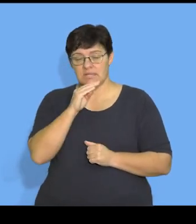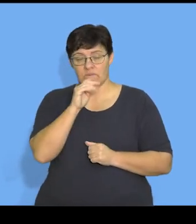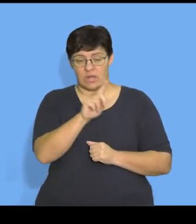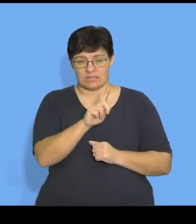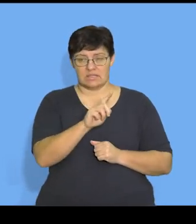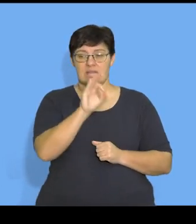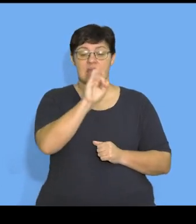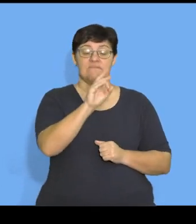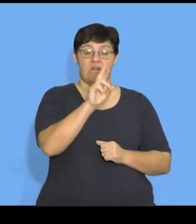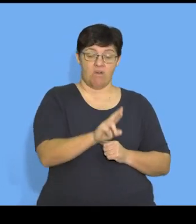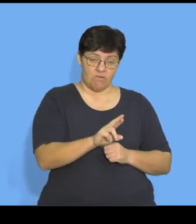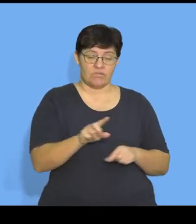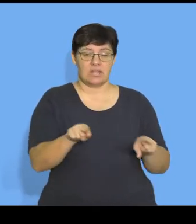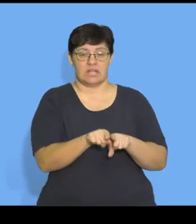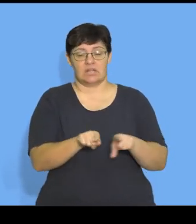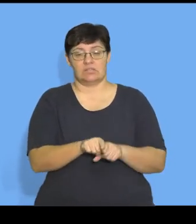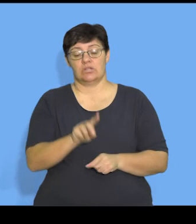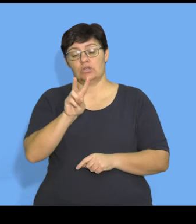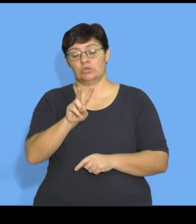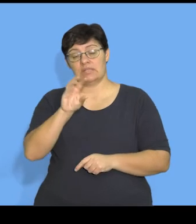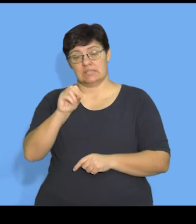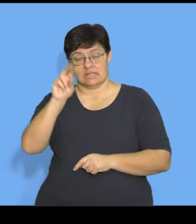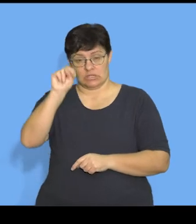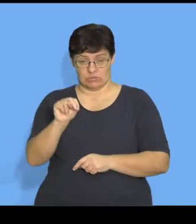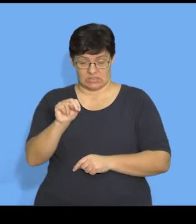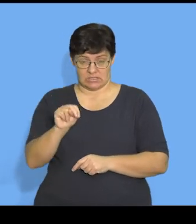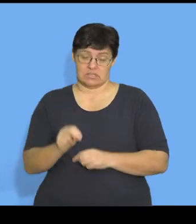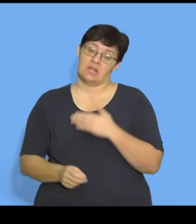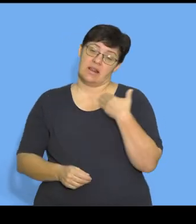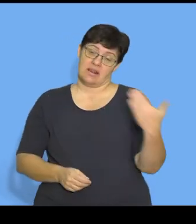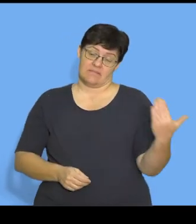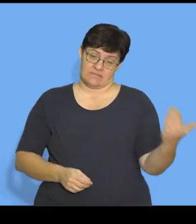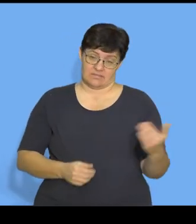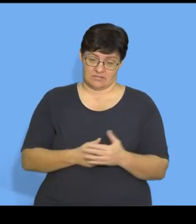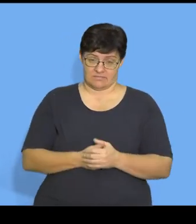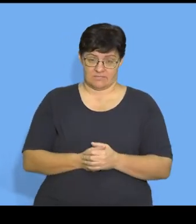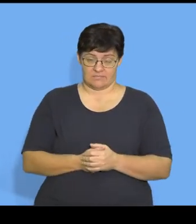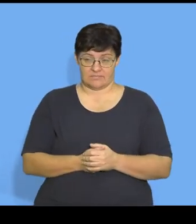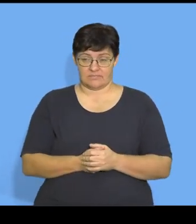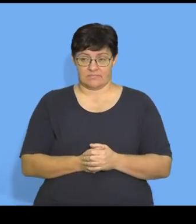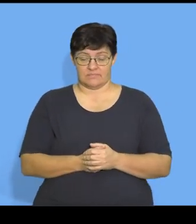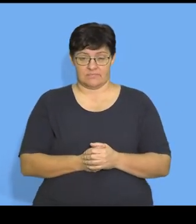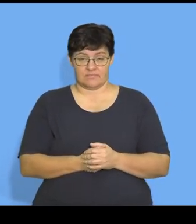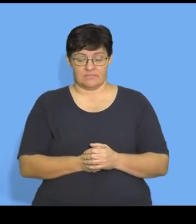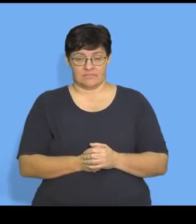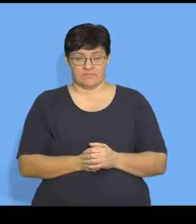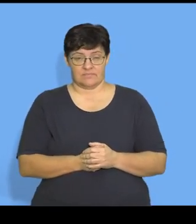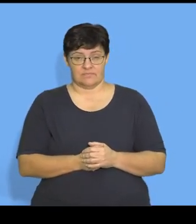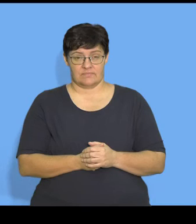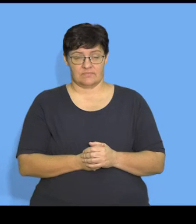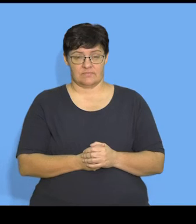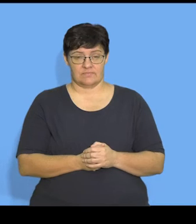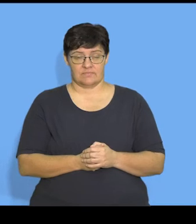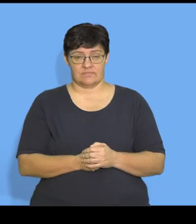go, my resultant is 20 newtons left.